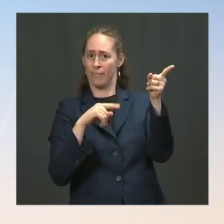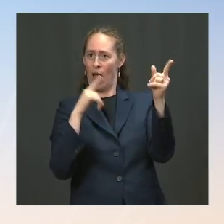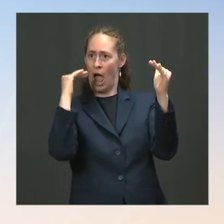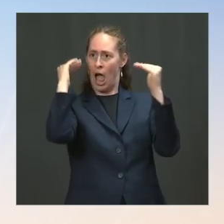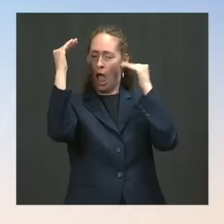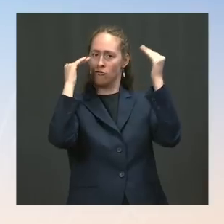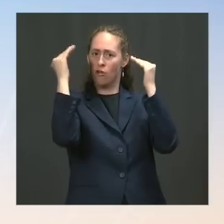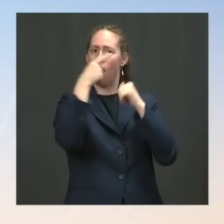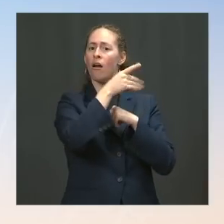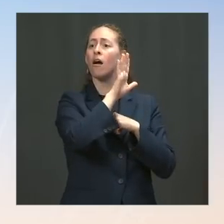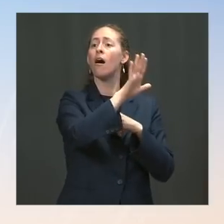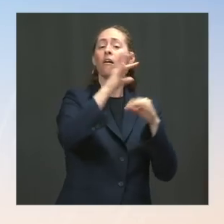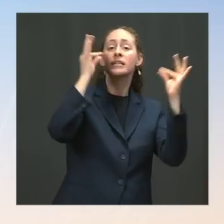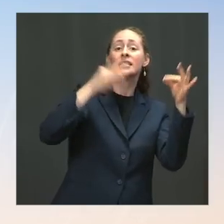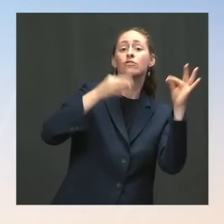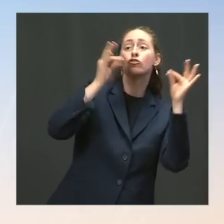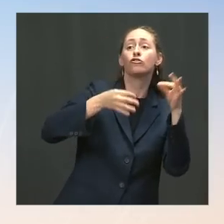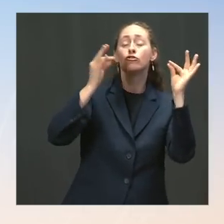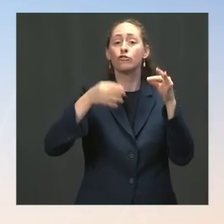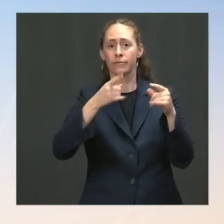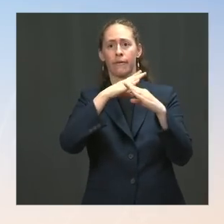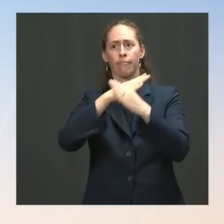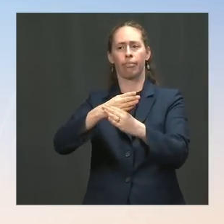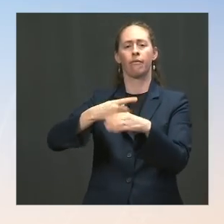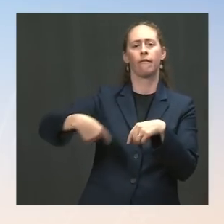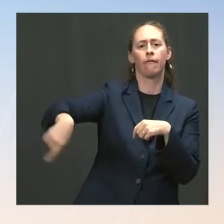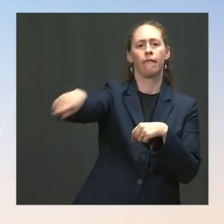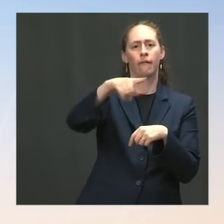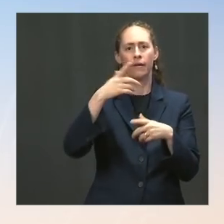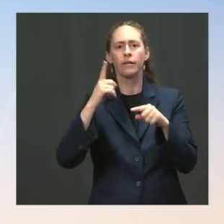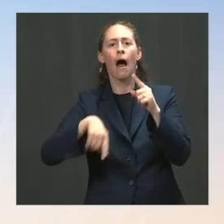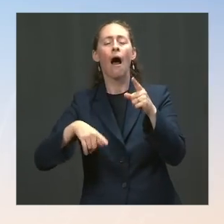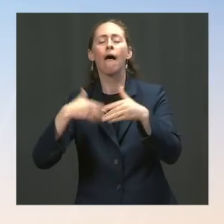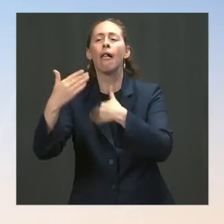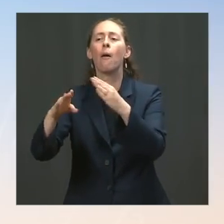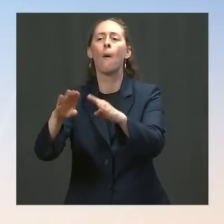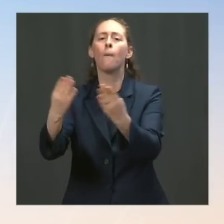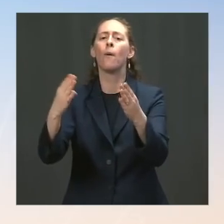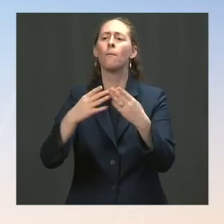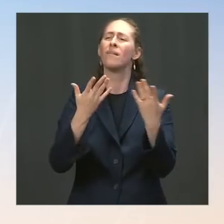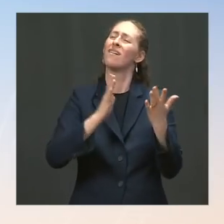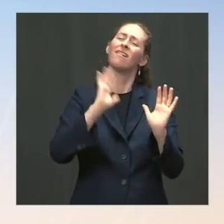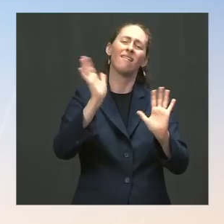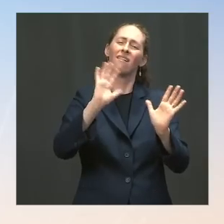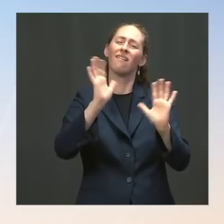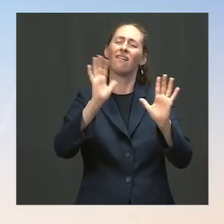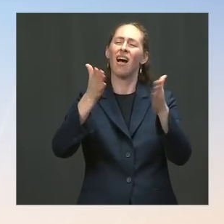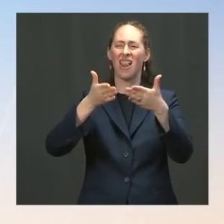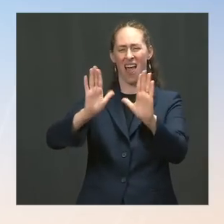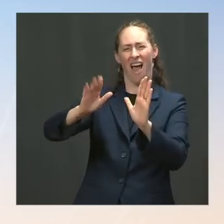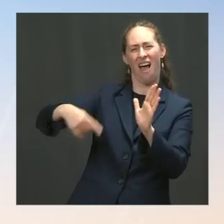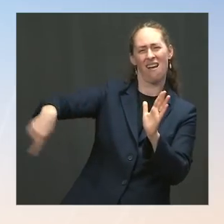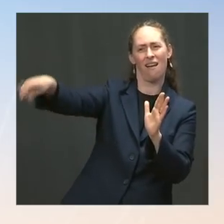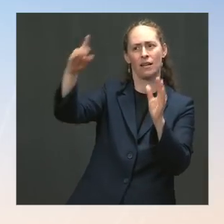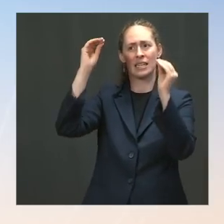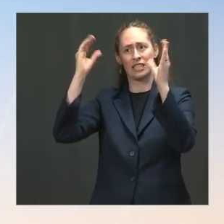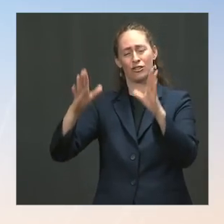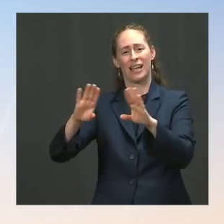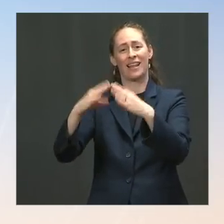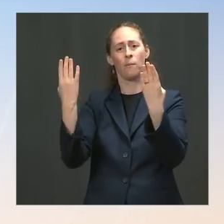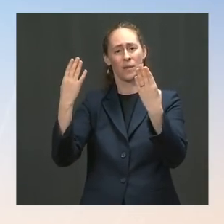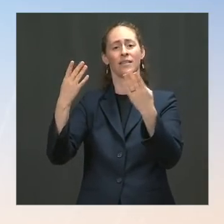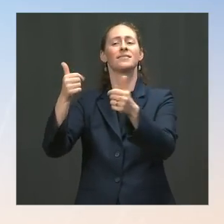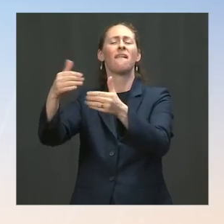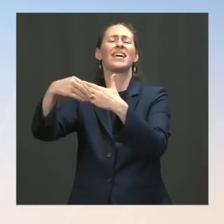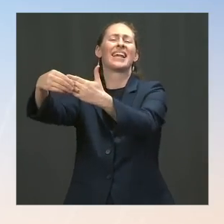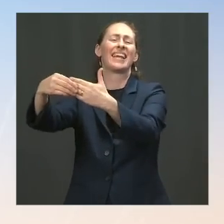safely reopening. Let our educators educate, let our leaders, school leaders lead, and we can get our schools reopened safely. And another thing that I'm worried about